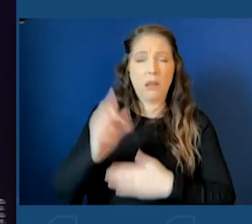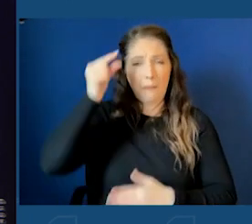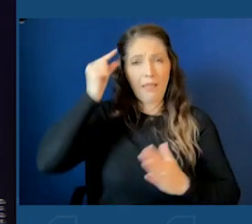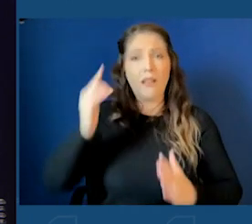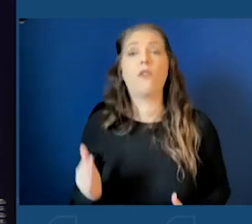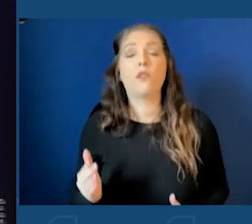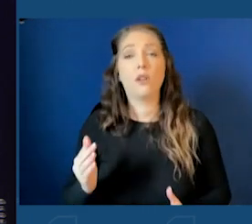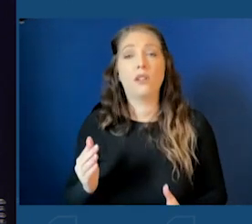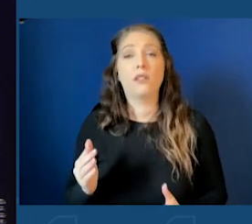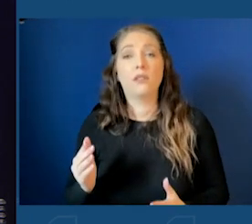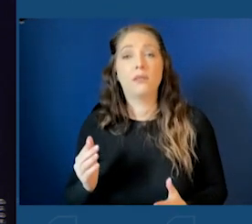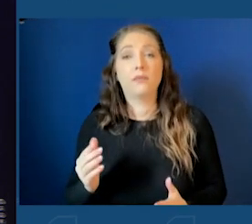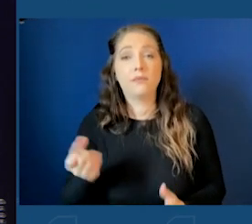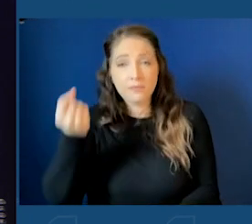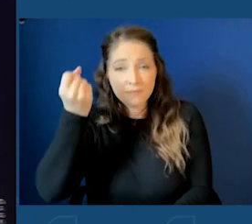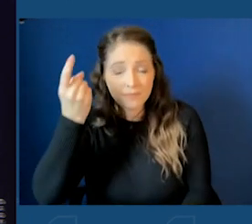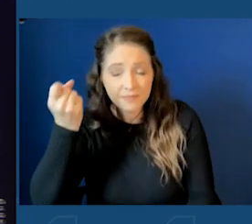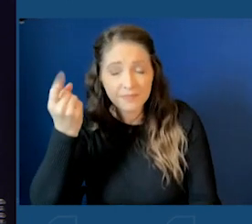end of the day,